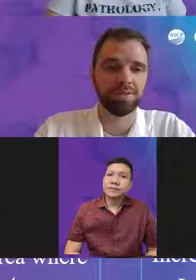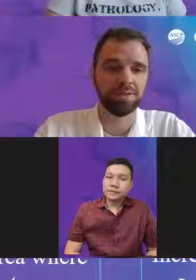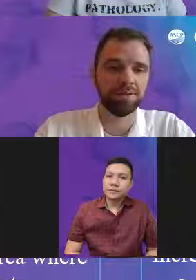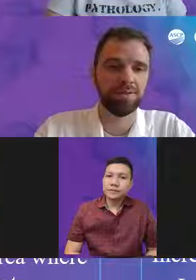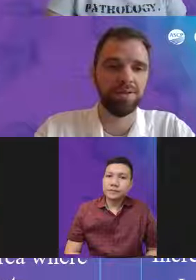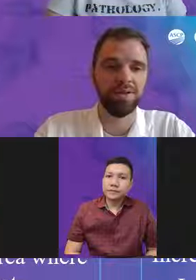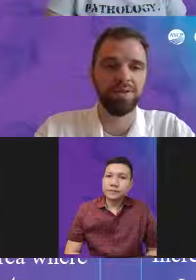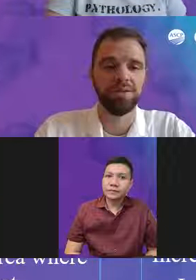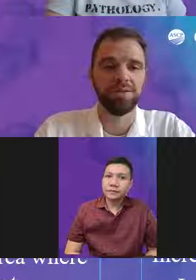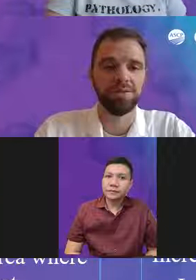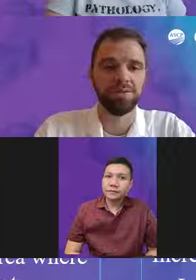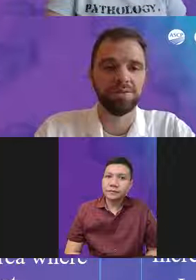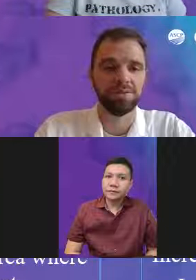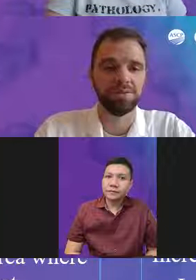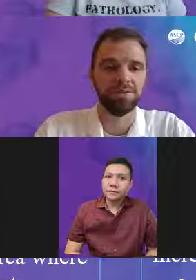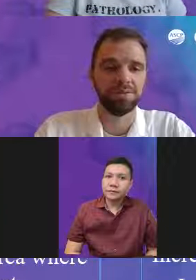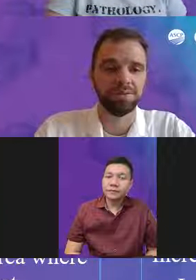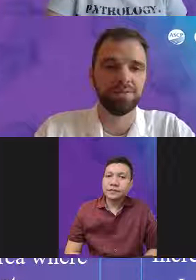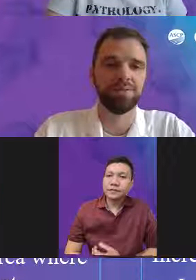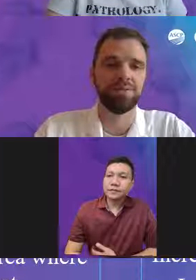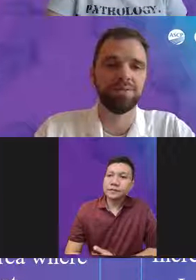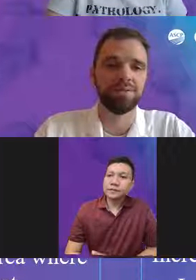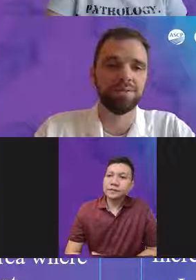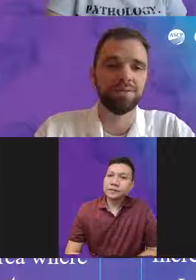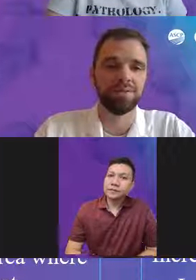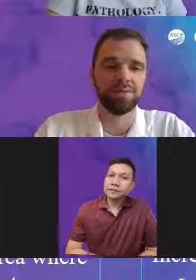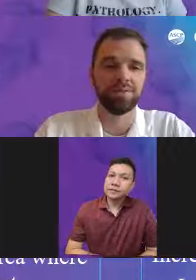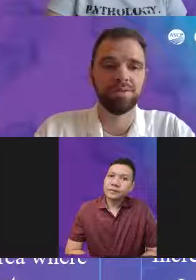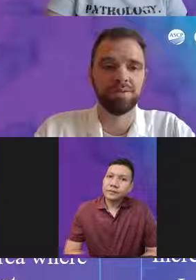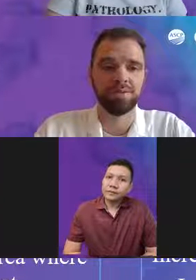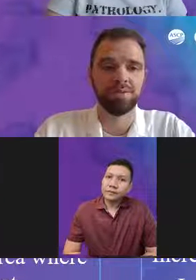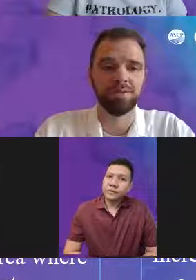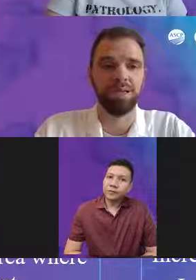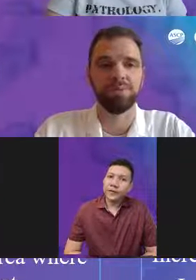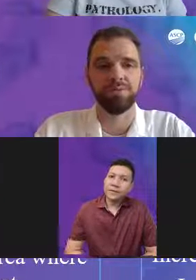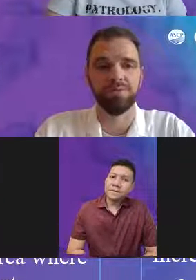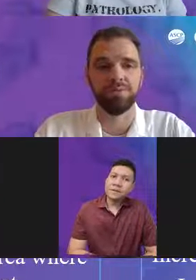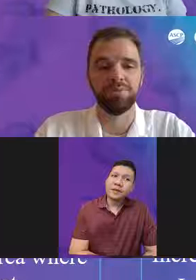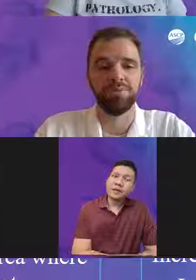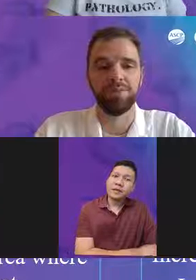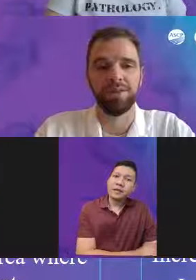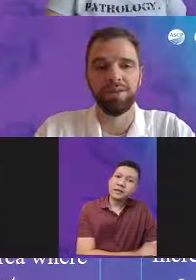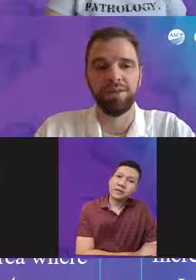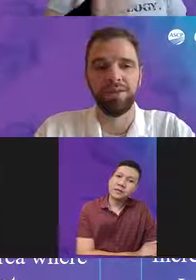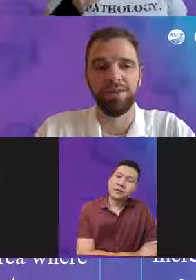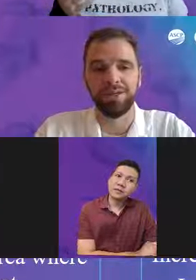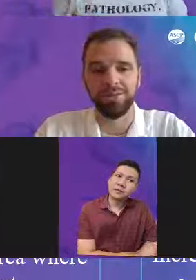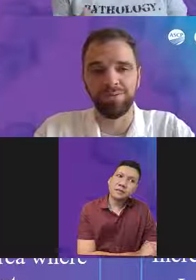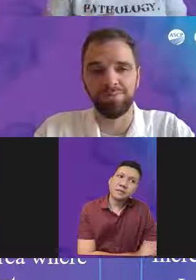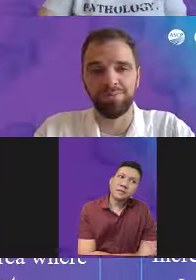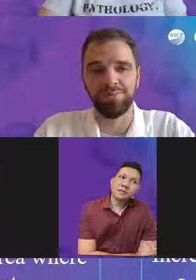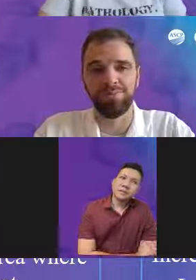there. And, you know, the patient's diagnosis rests on you. And, you know, we have.